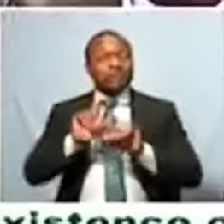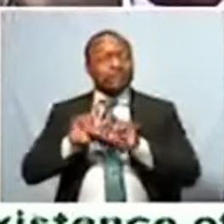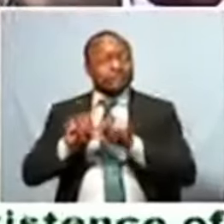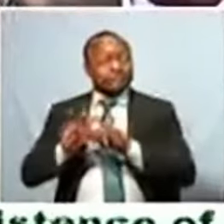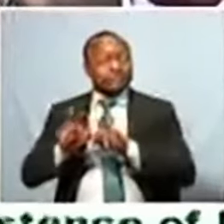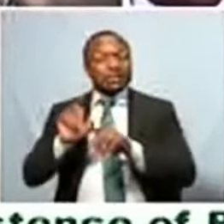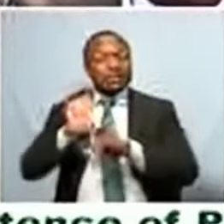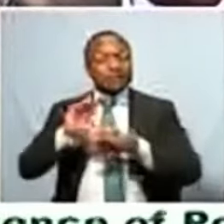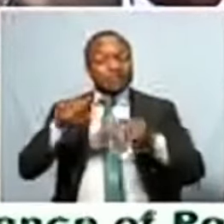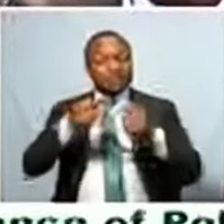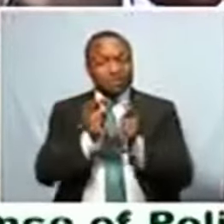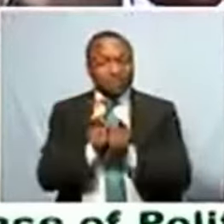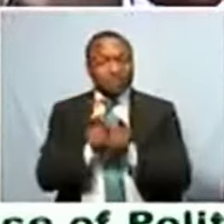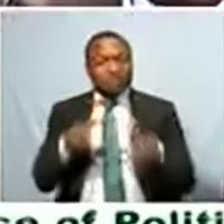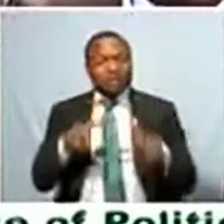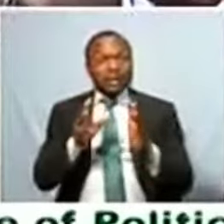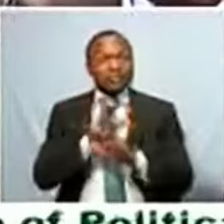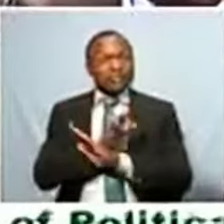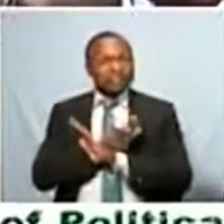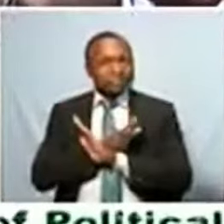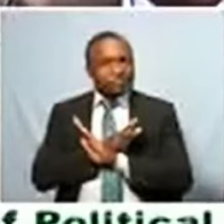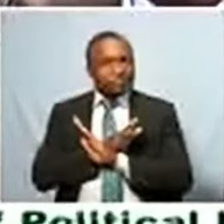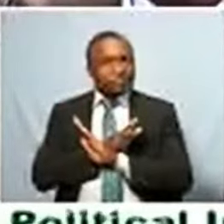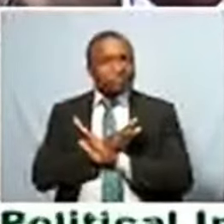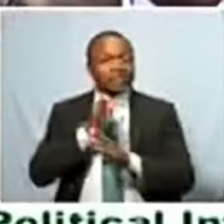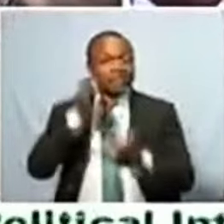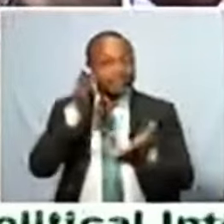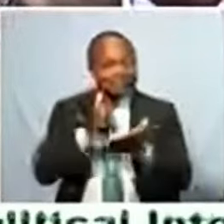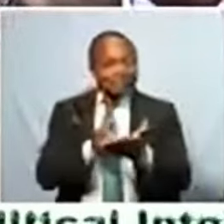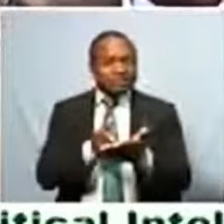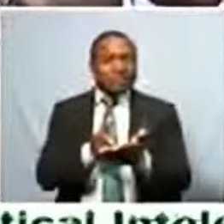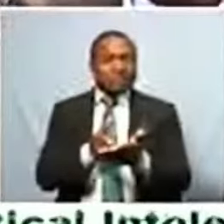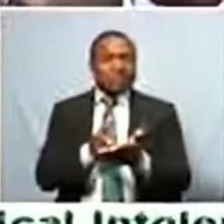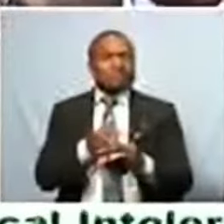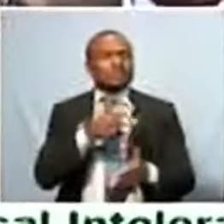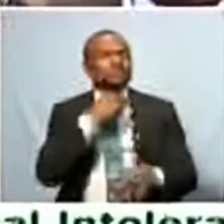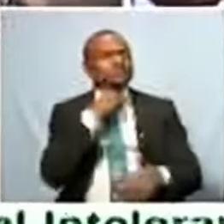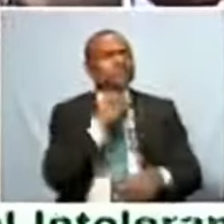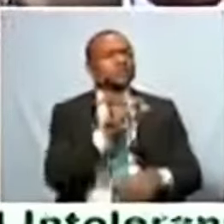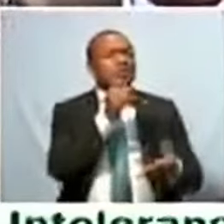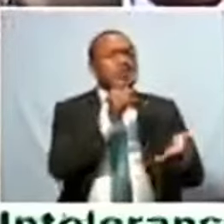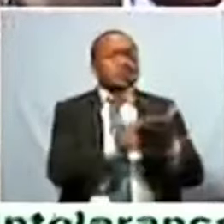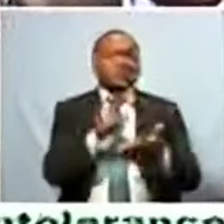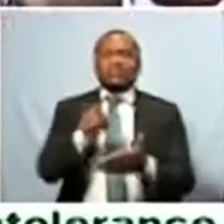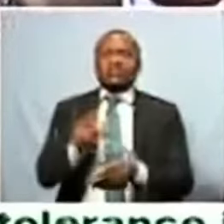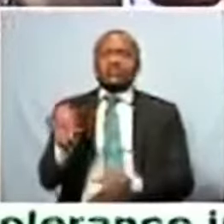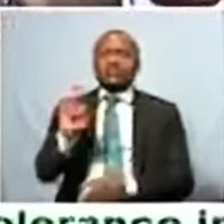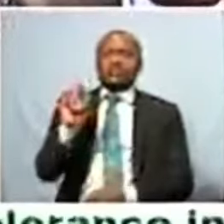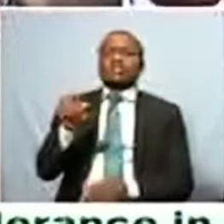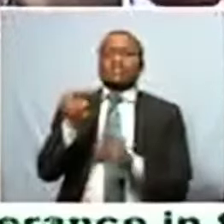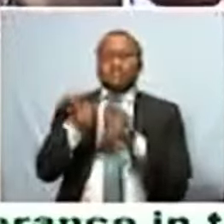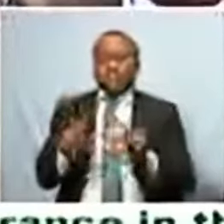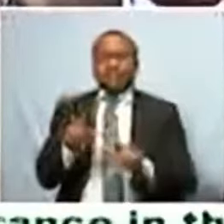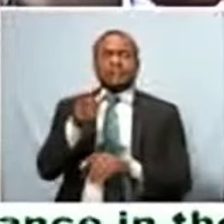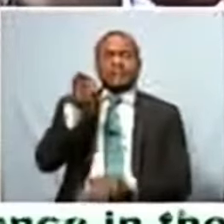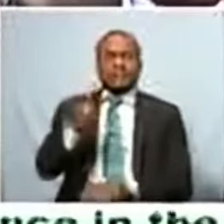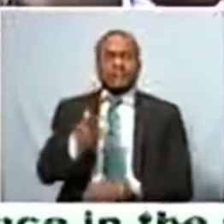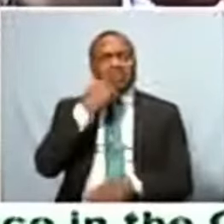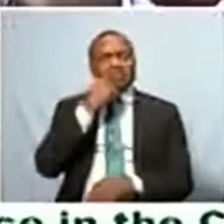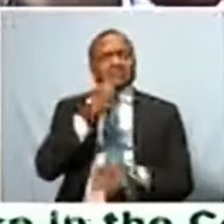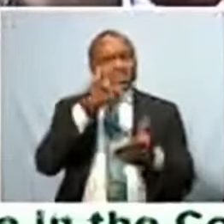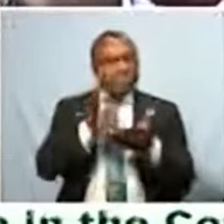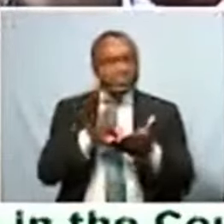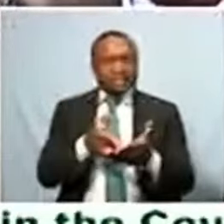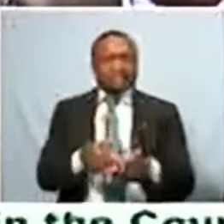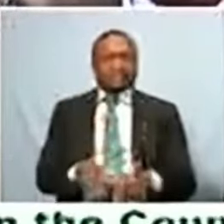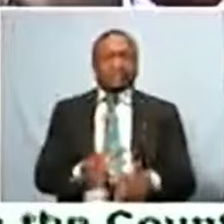are allowed in Zambia? This one will be shouting in this one will be using that language, this one will be saying this, and